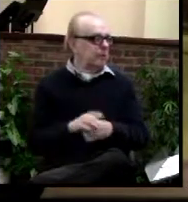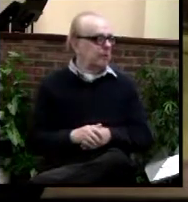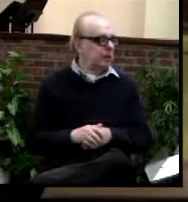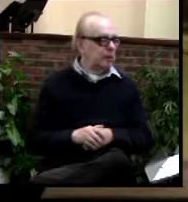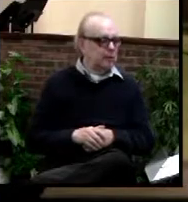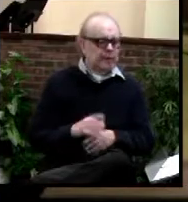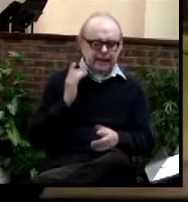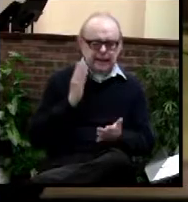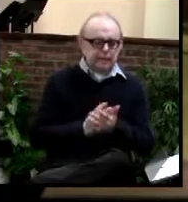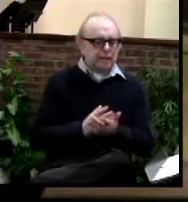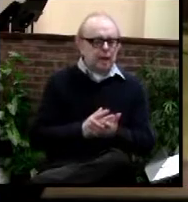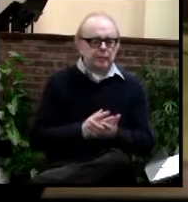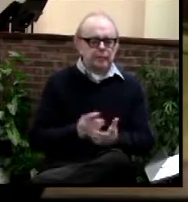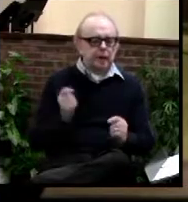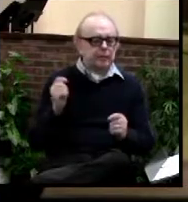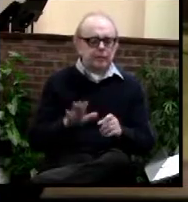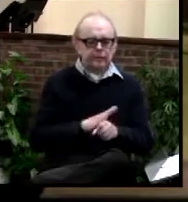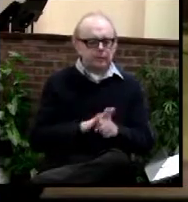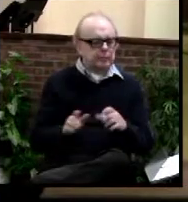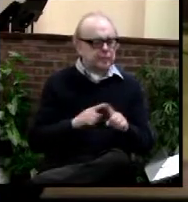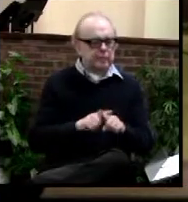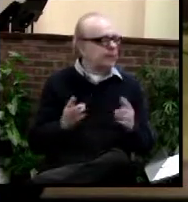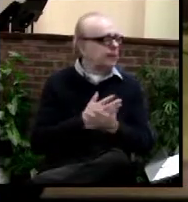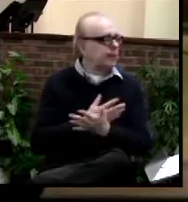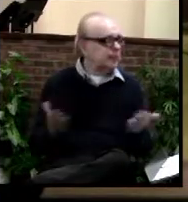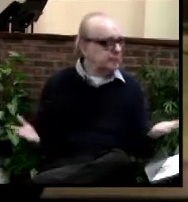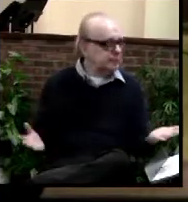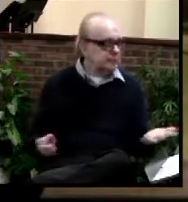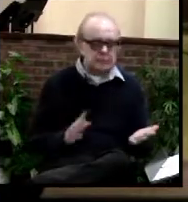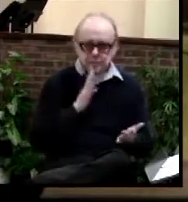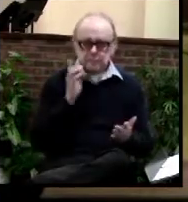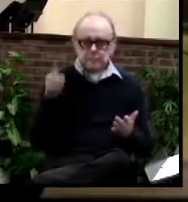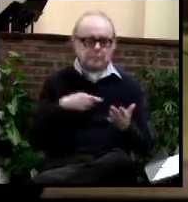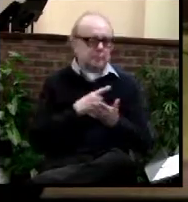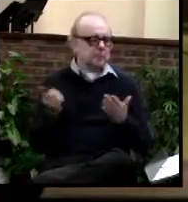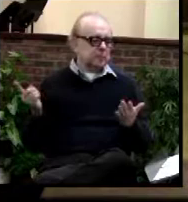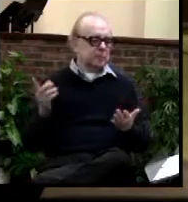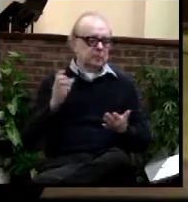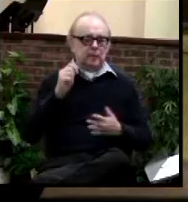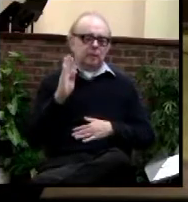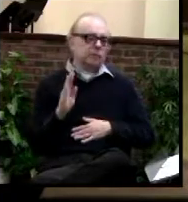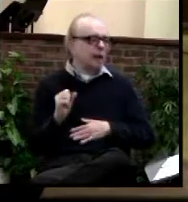Quit trying to fill it up with other things. We talked about it last week. Jobs,